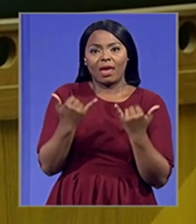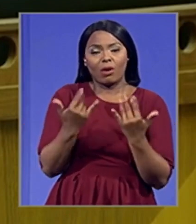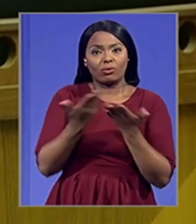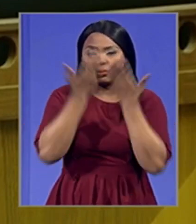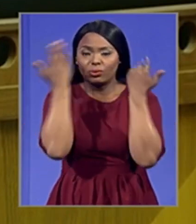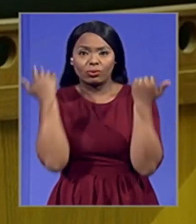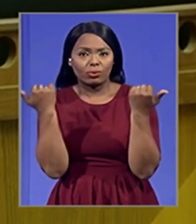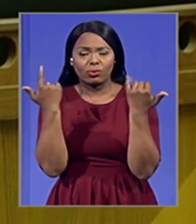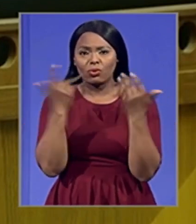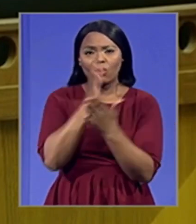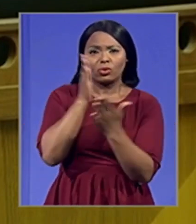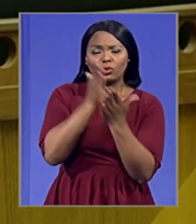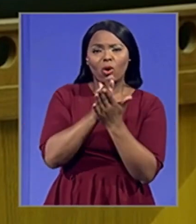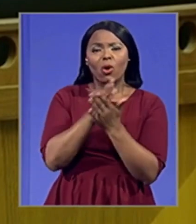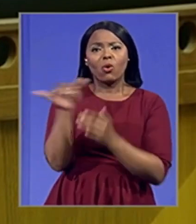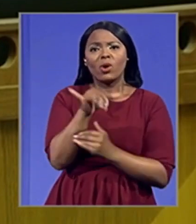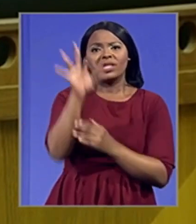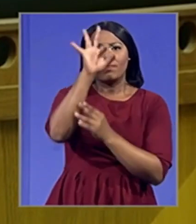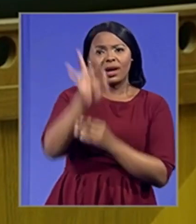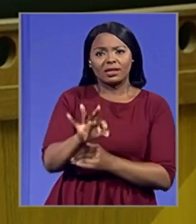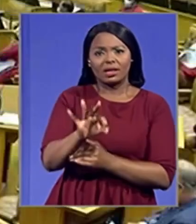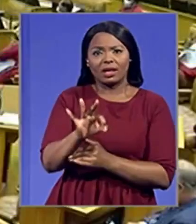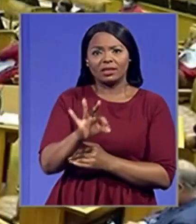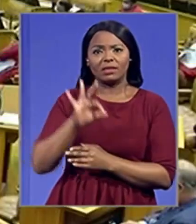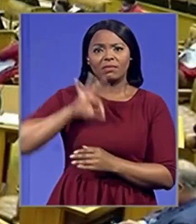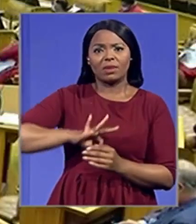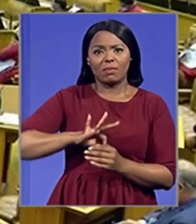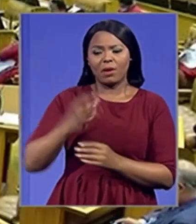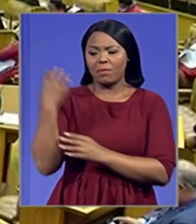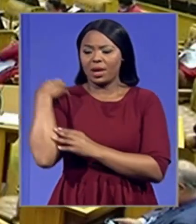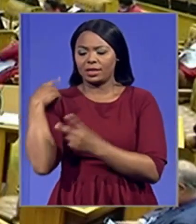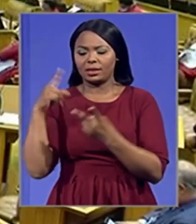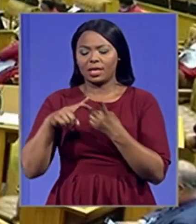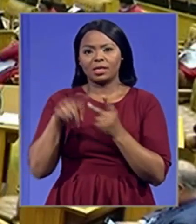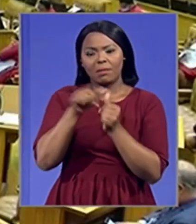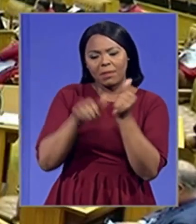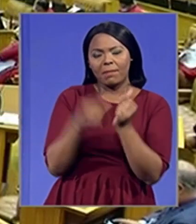hore ke dipersente tse kae tse yang meputsong ya matona le batlatsi ba bona.